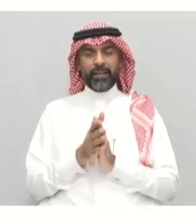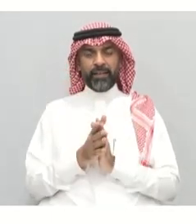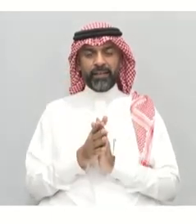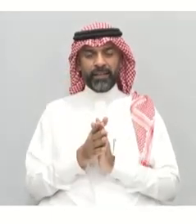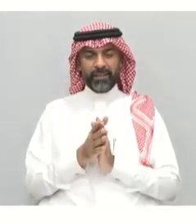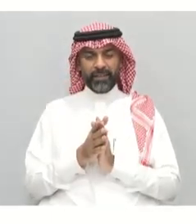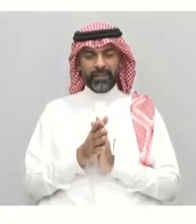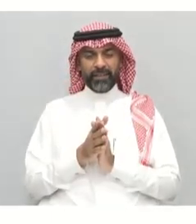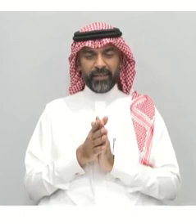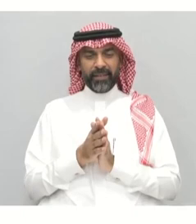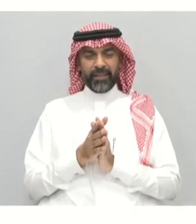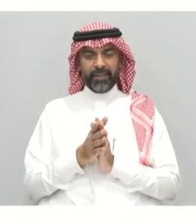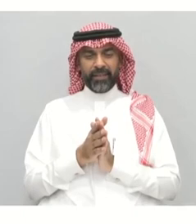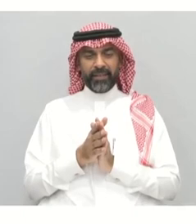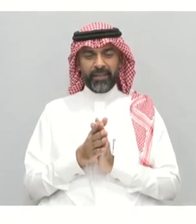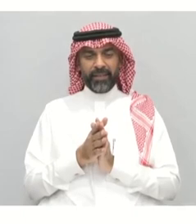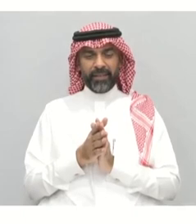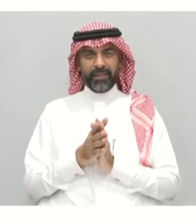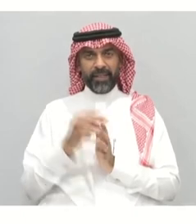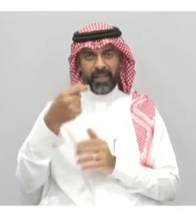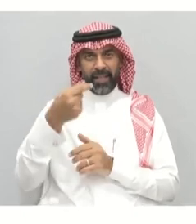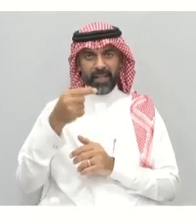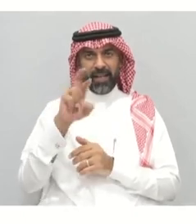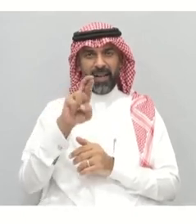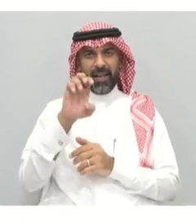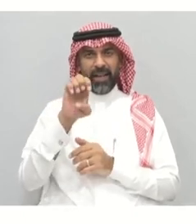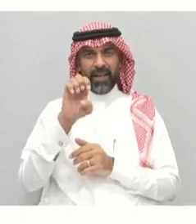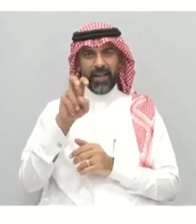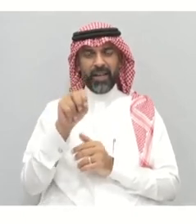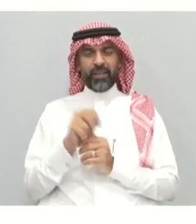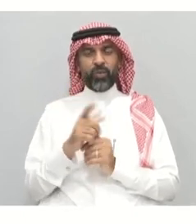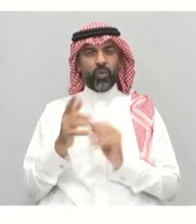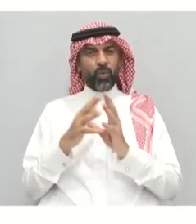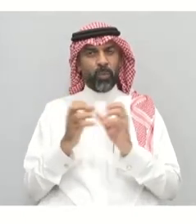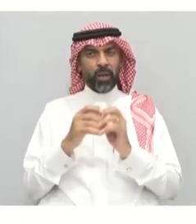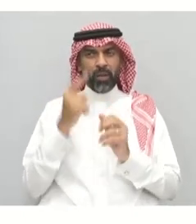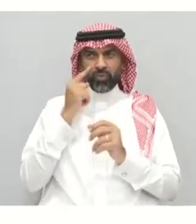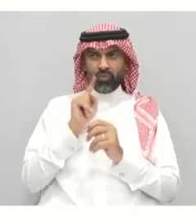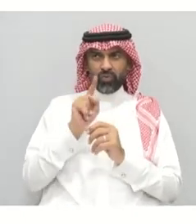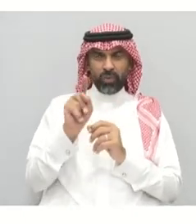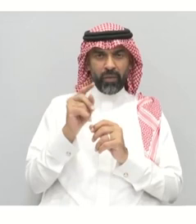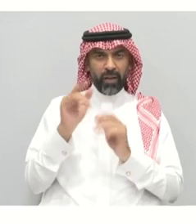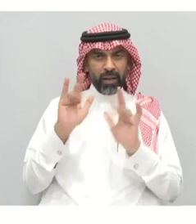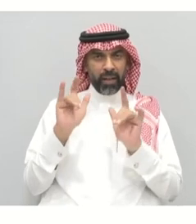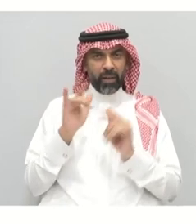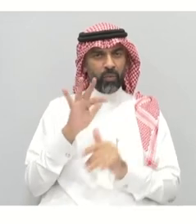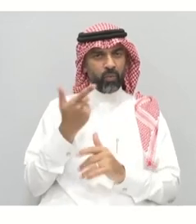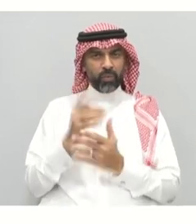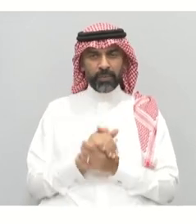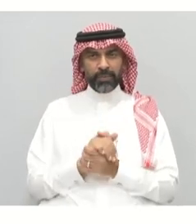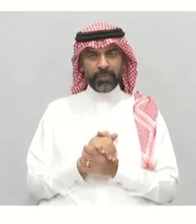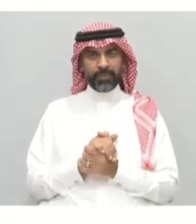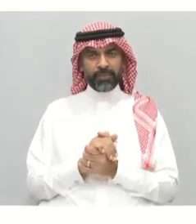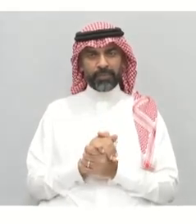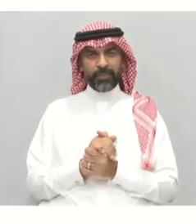green. Yes, it is green. What does it mean when it is green for cars? What